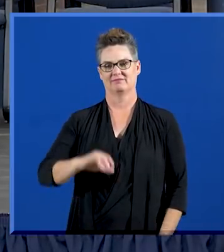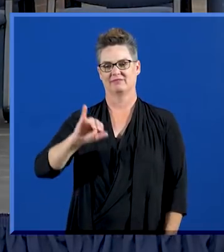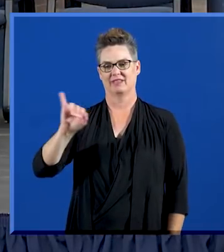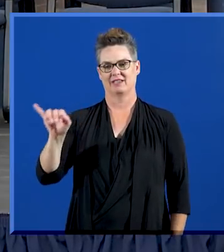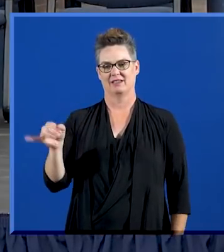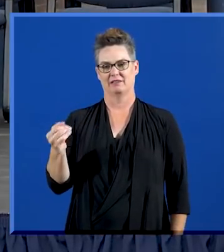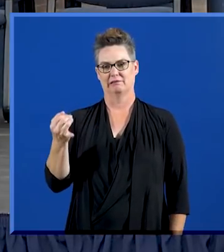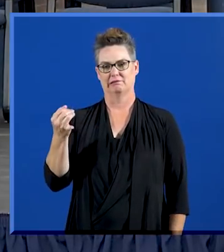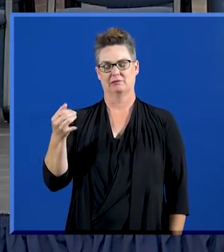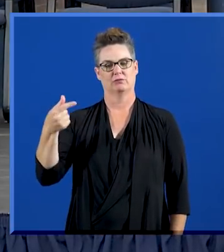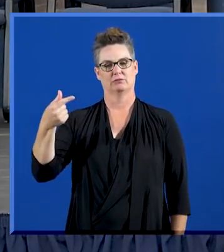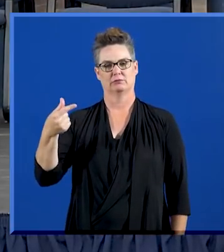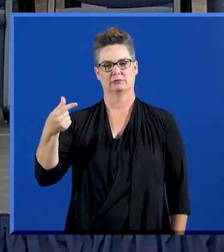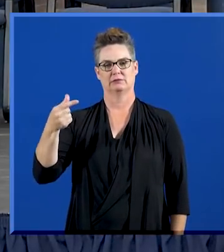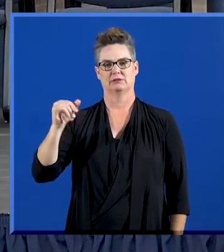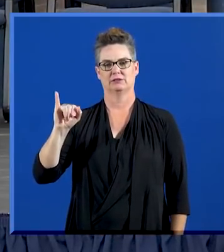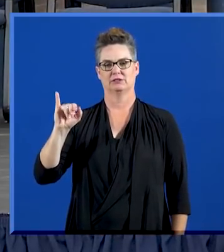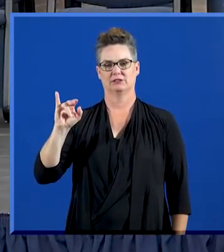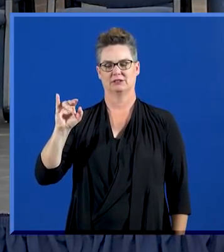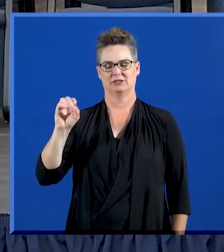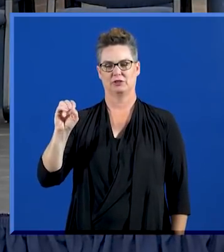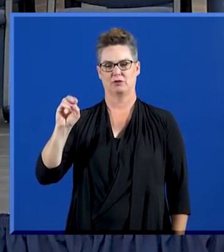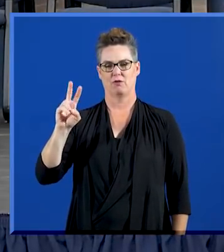Giovanni Barrias.